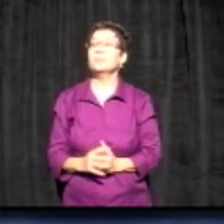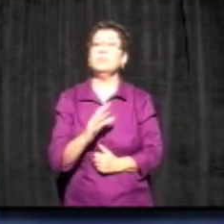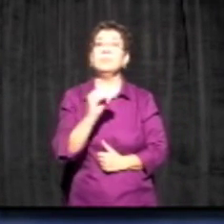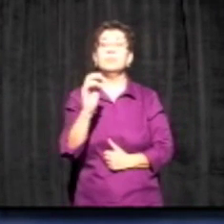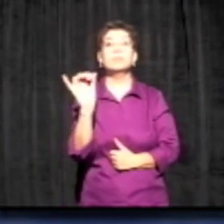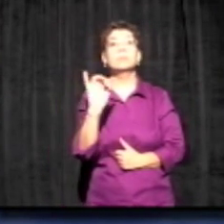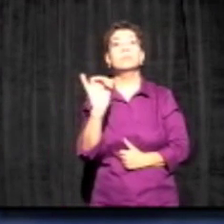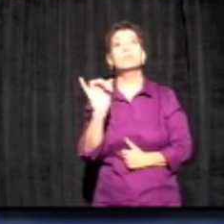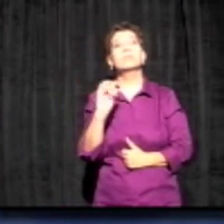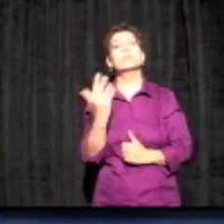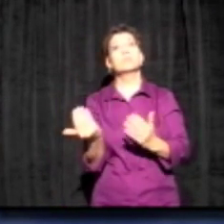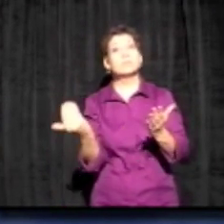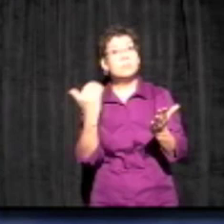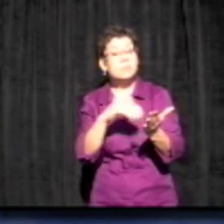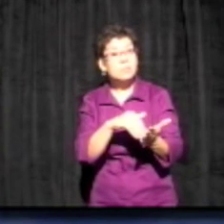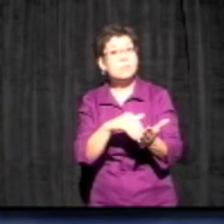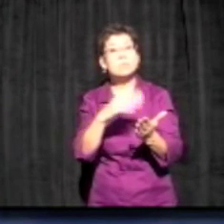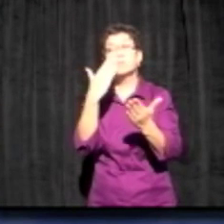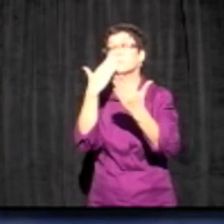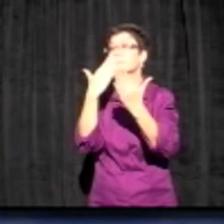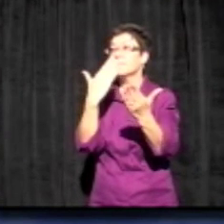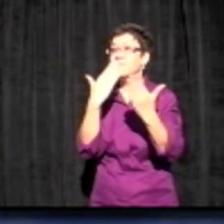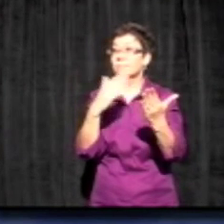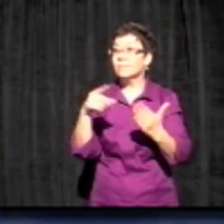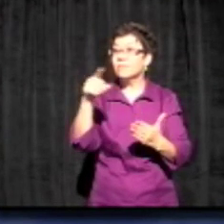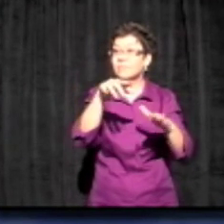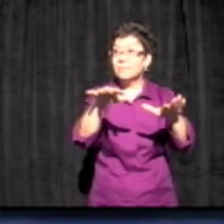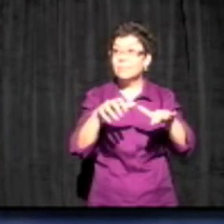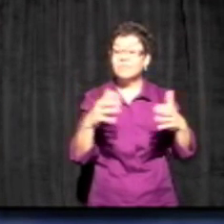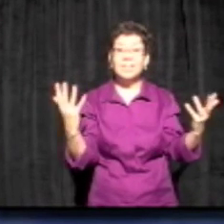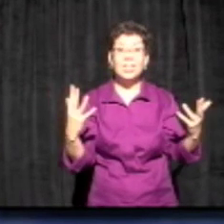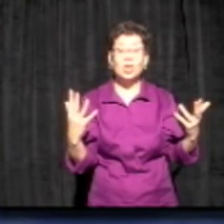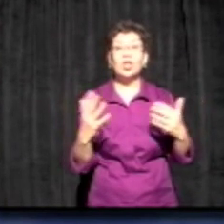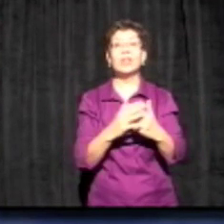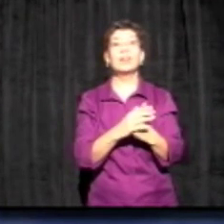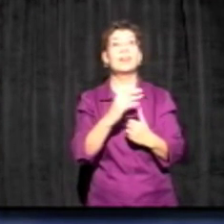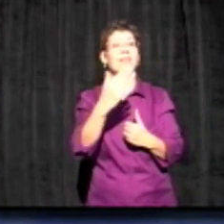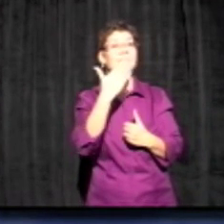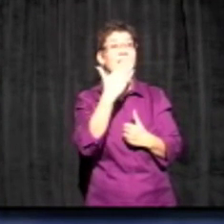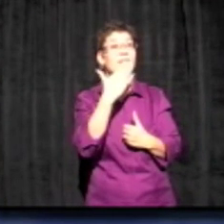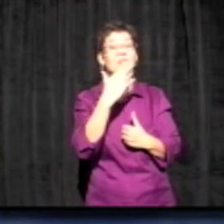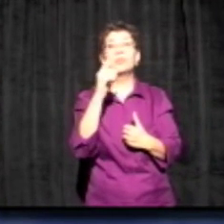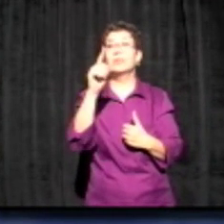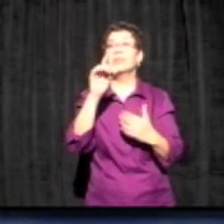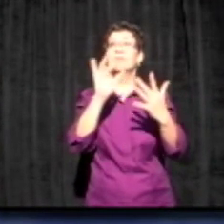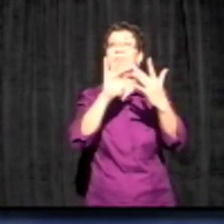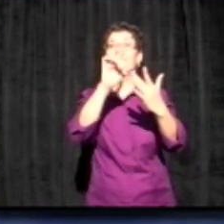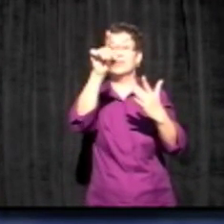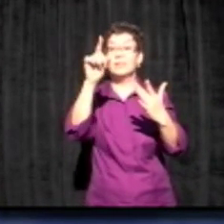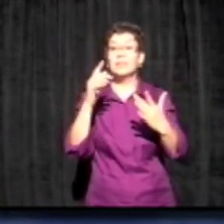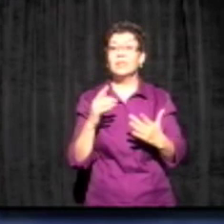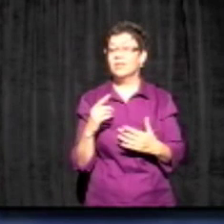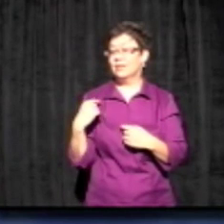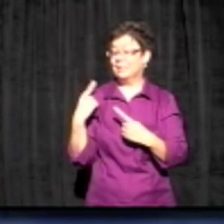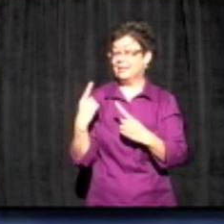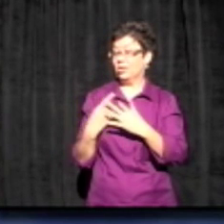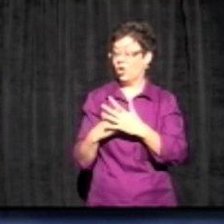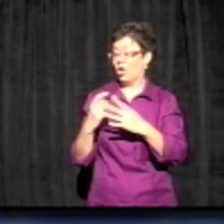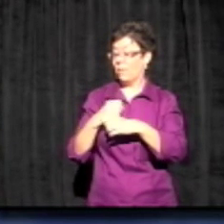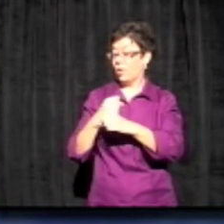I'd like to again thank you all for joining us today. Thank you for joining us on the start of production. And for a